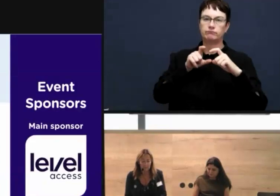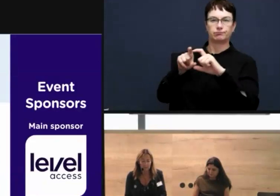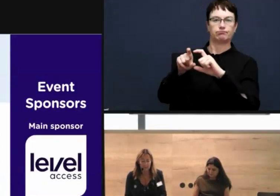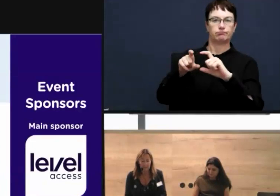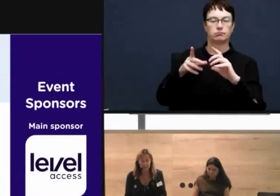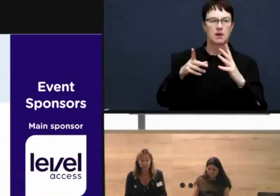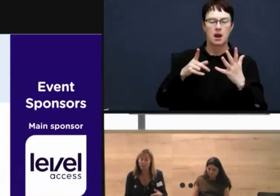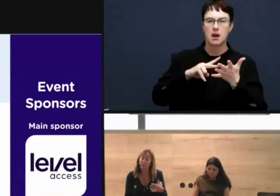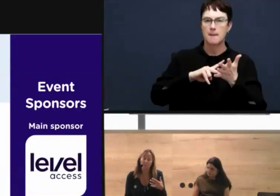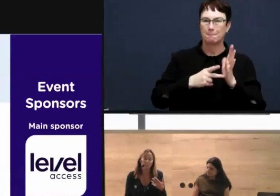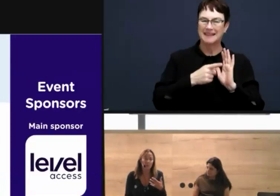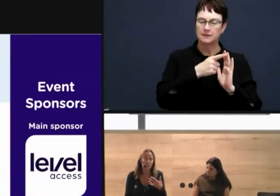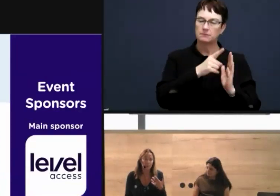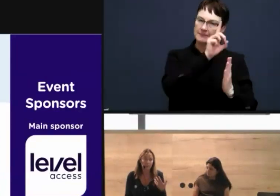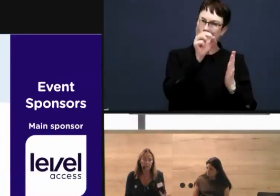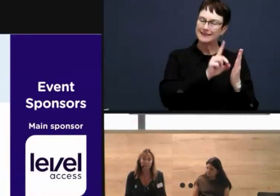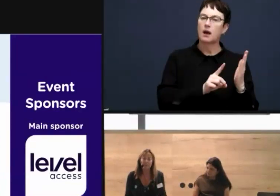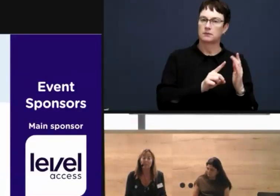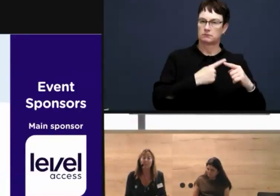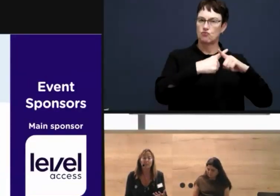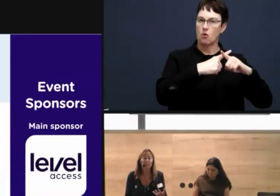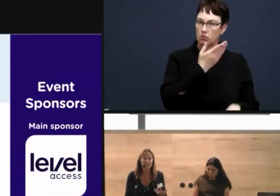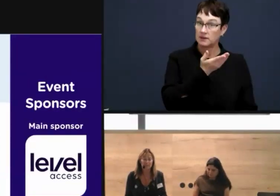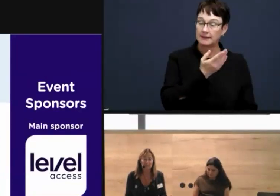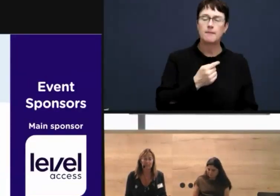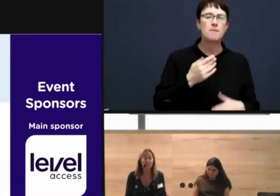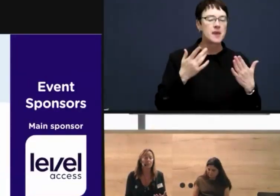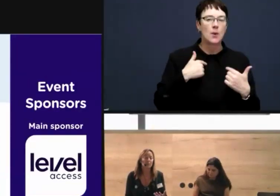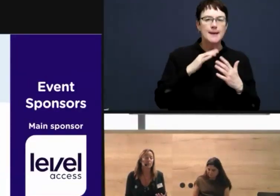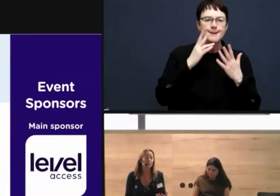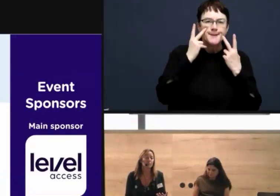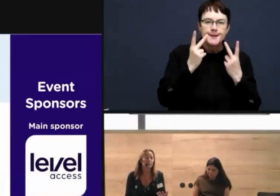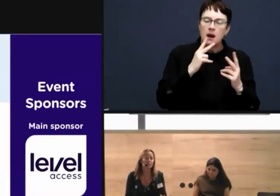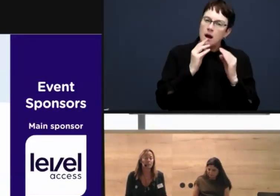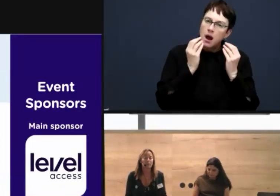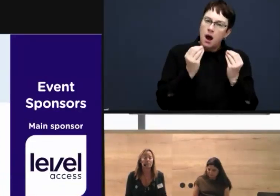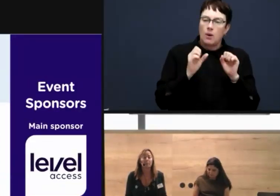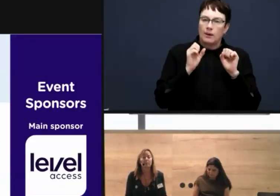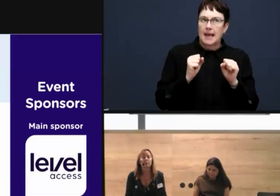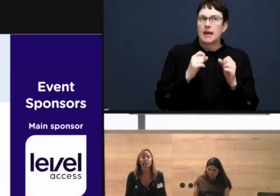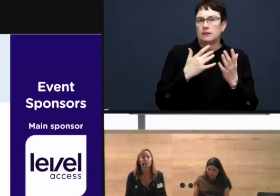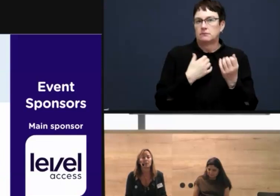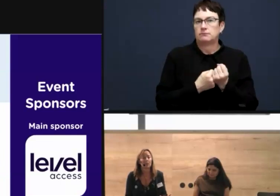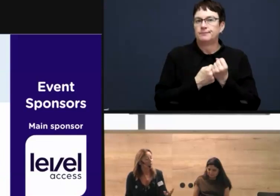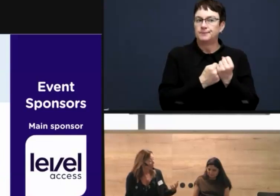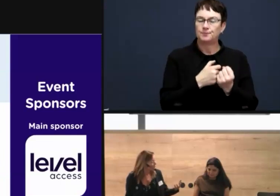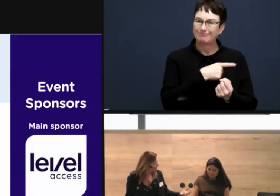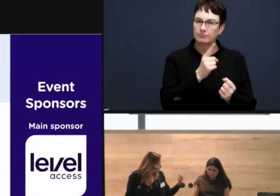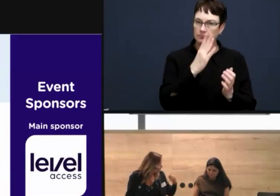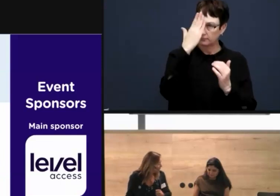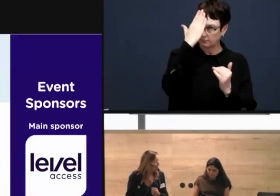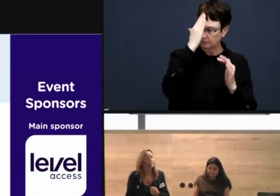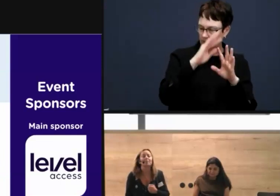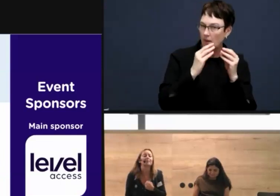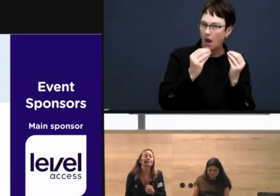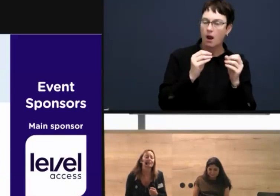we would like to know how we can help these people and make it easier. And we will hear from industry partners who are